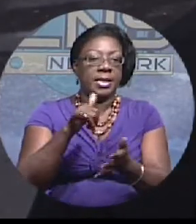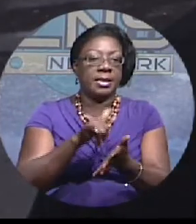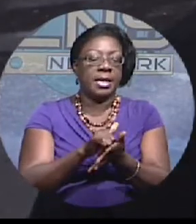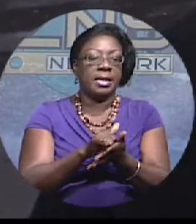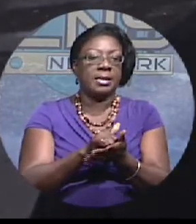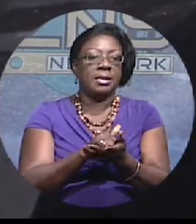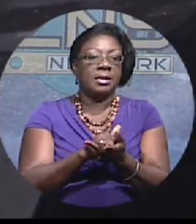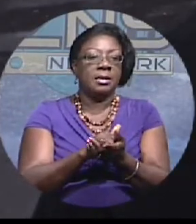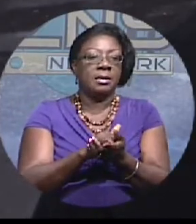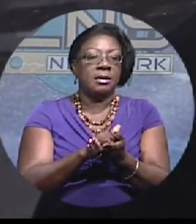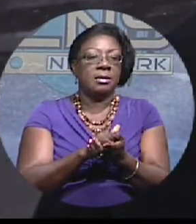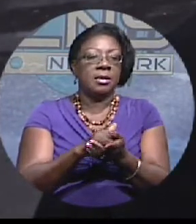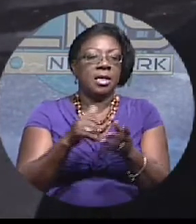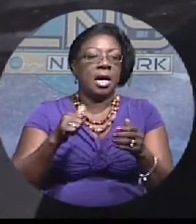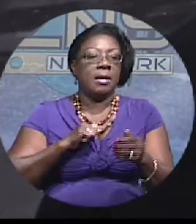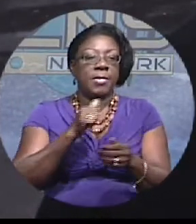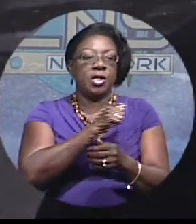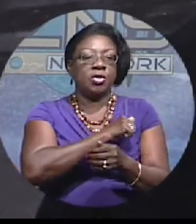the